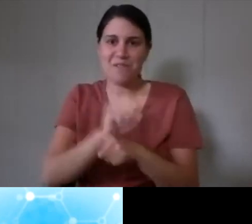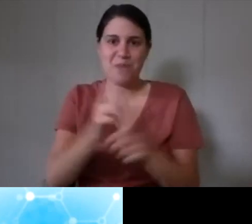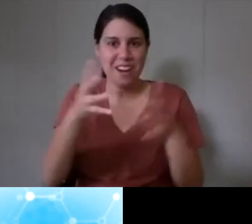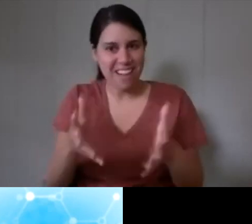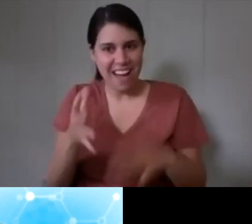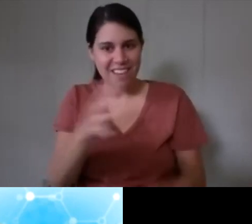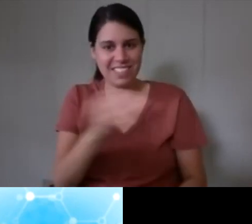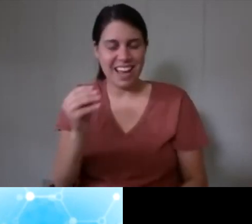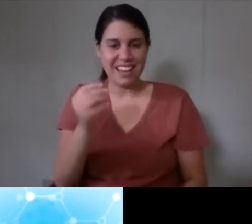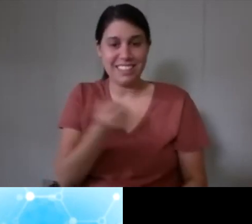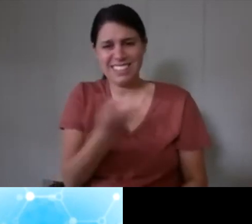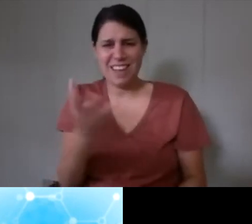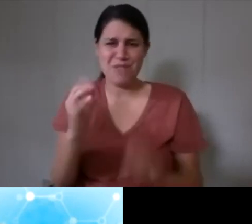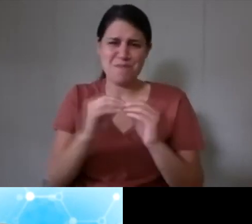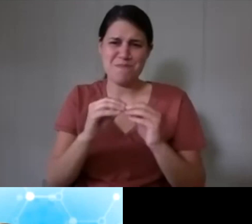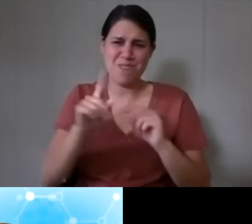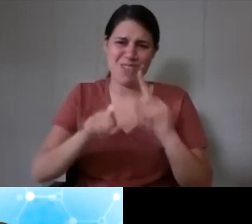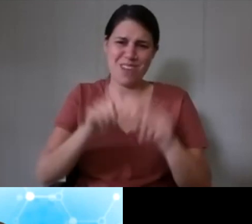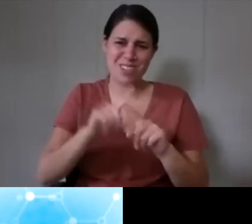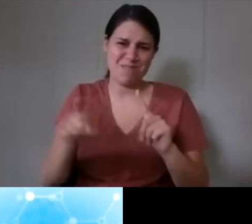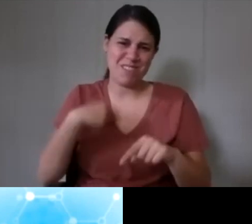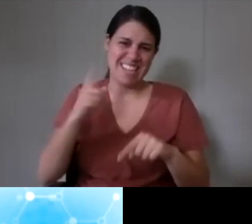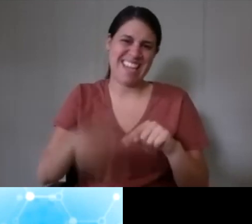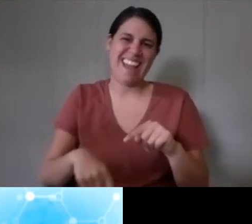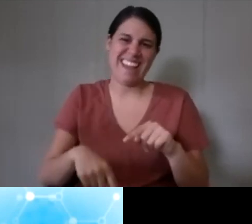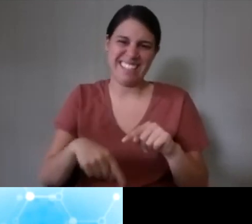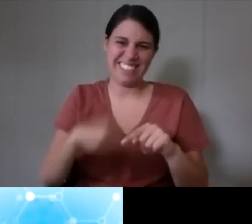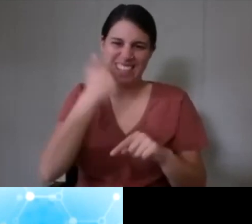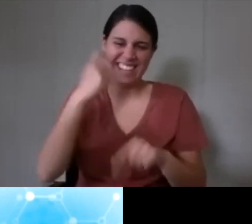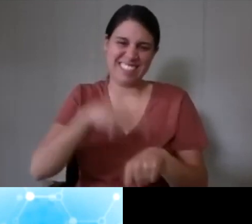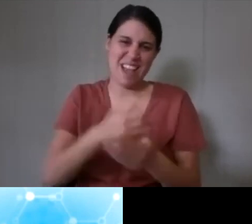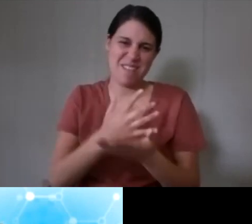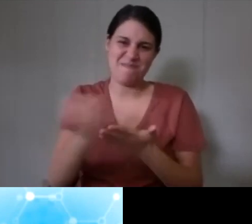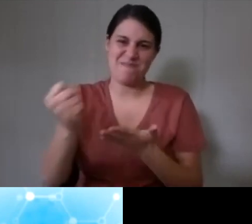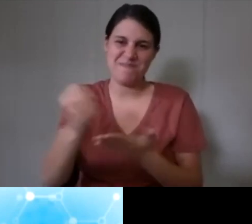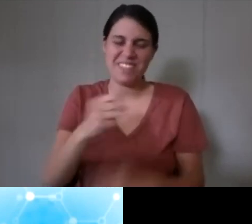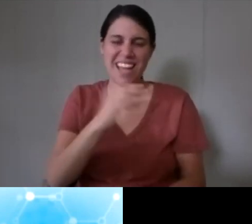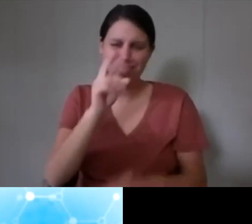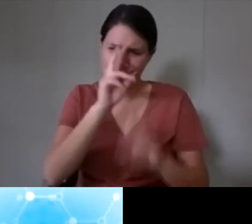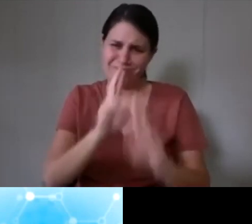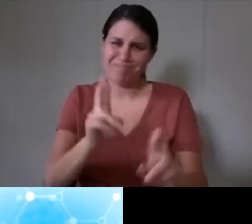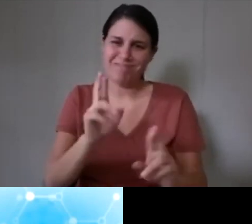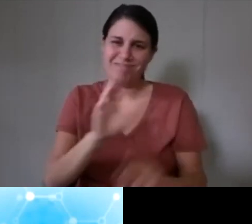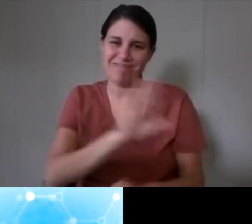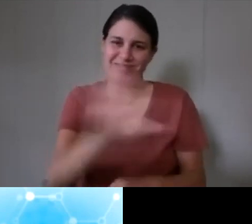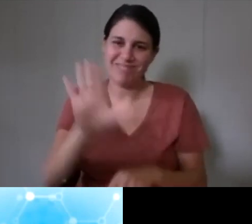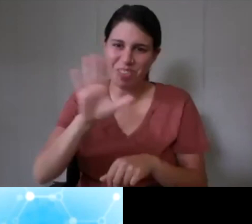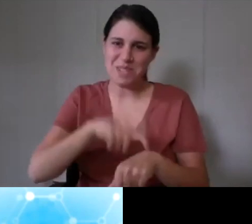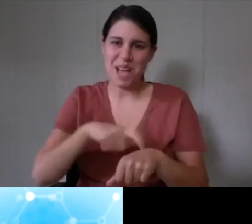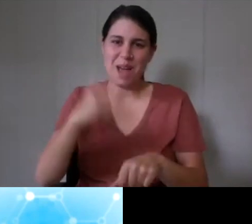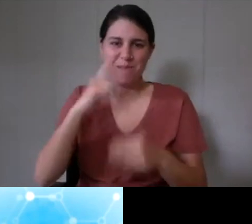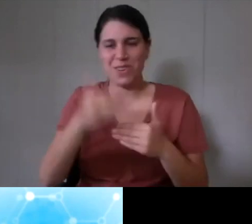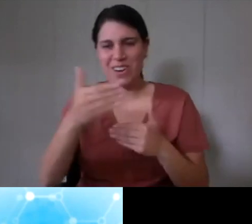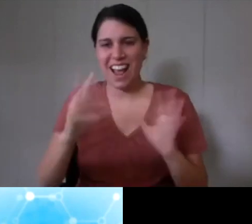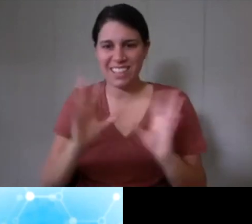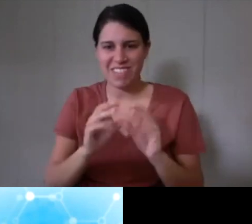number of additional questions, I'm sorry we're not going to be able to get to since we're out of time and respecting people's need to get to the next meeting. Sure. We're